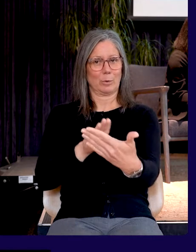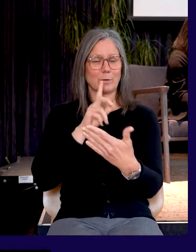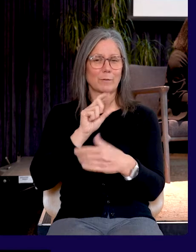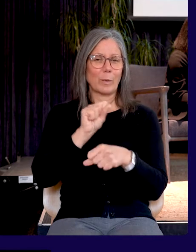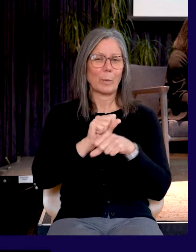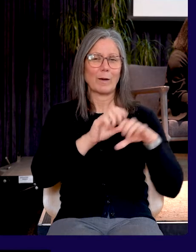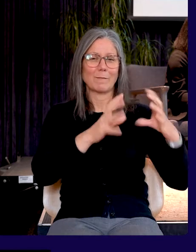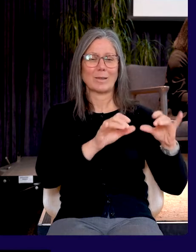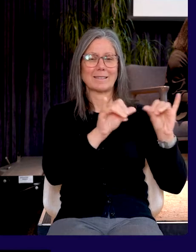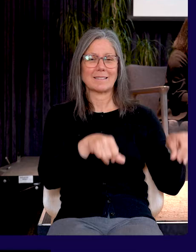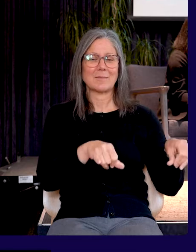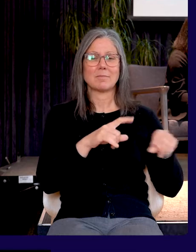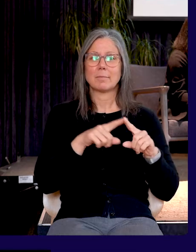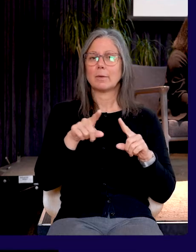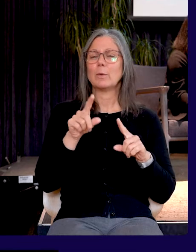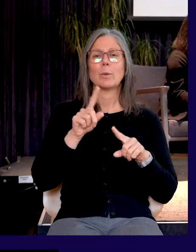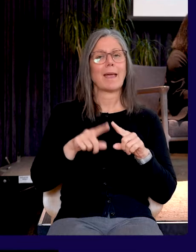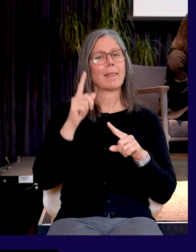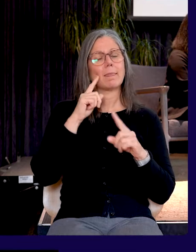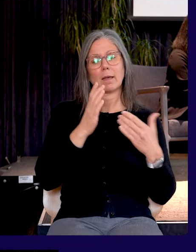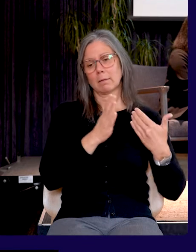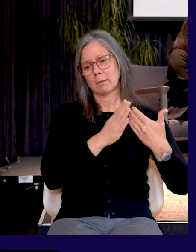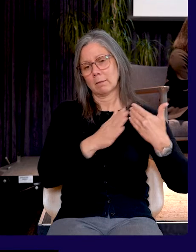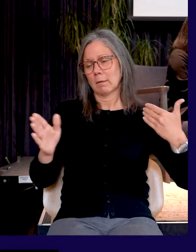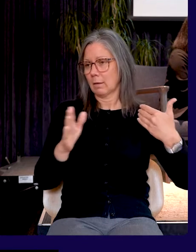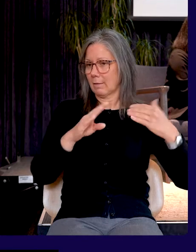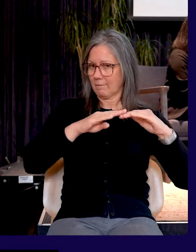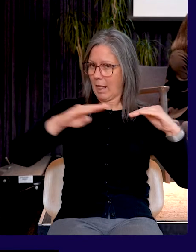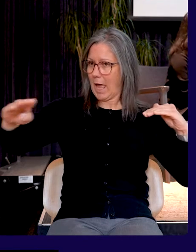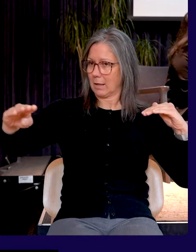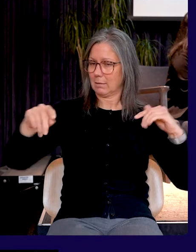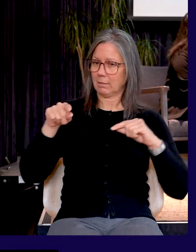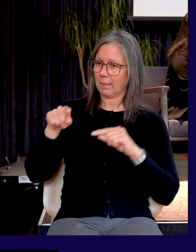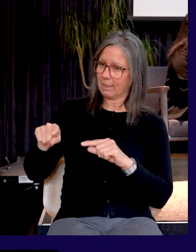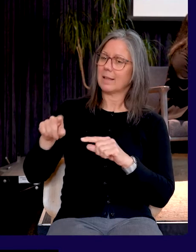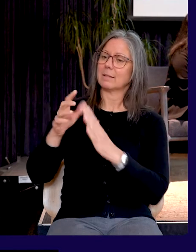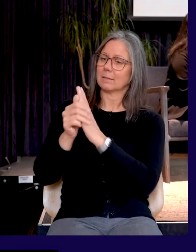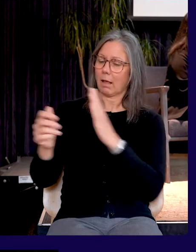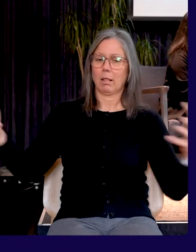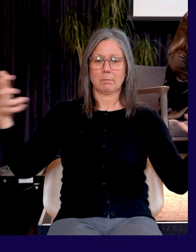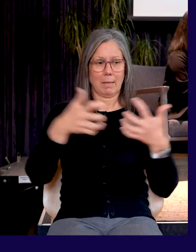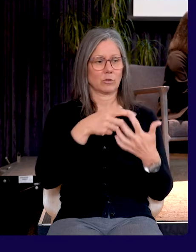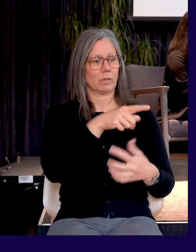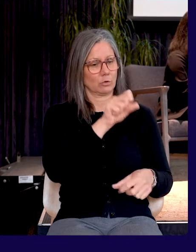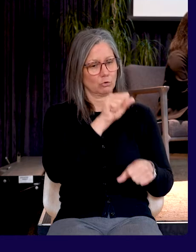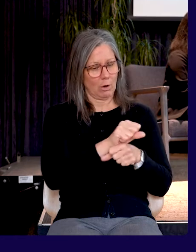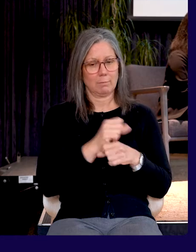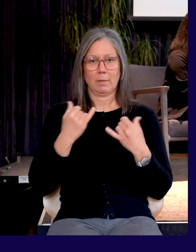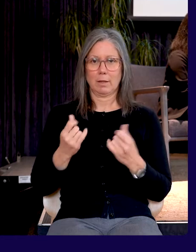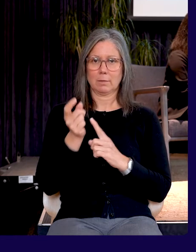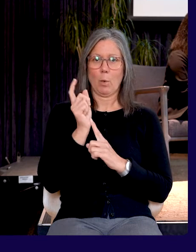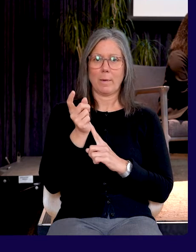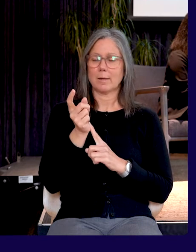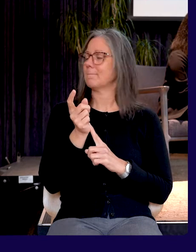workforce system, that you can't think linearly. It's not just like this set of skills into this particular job in this moment. We're